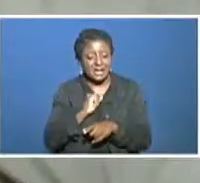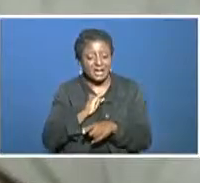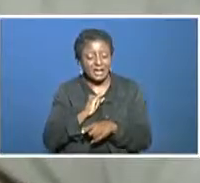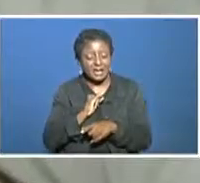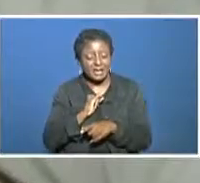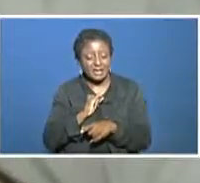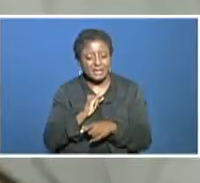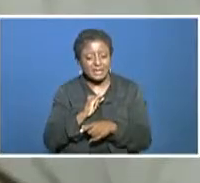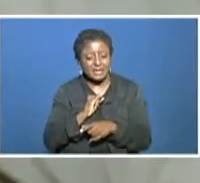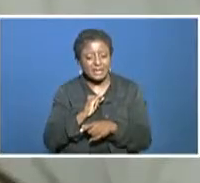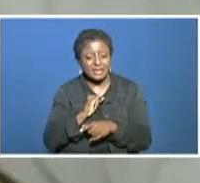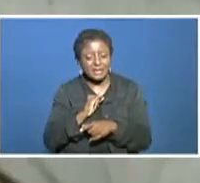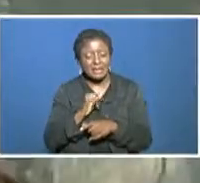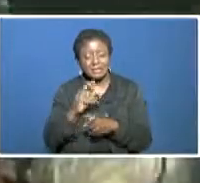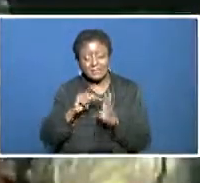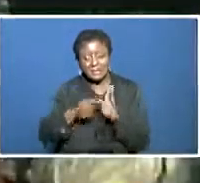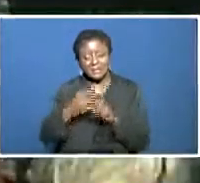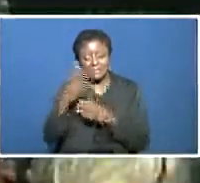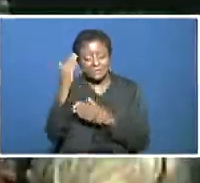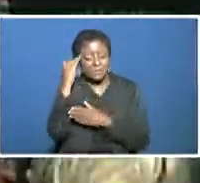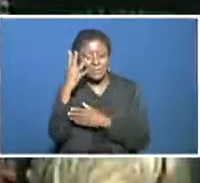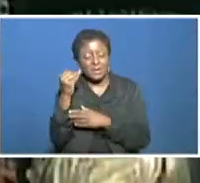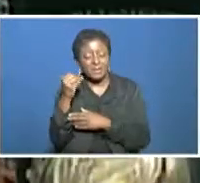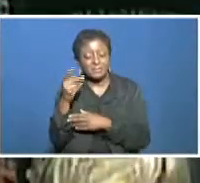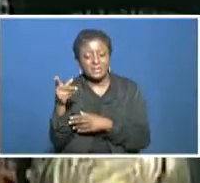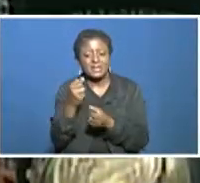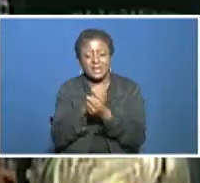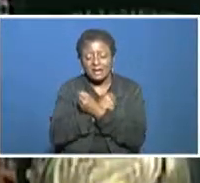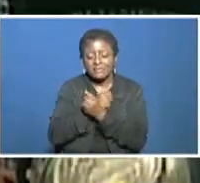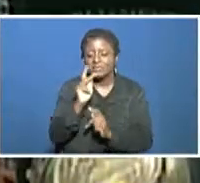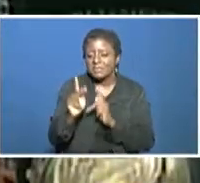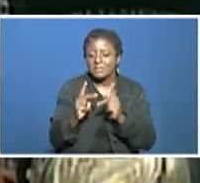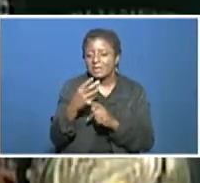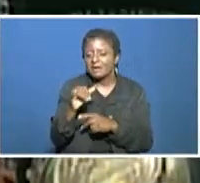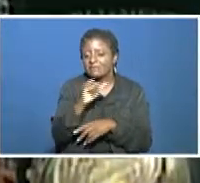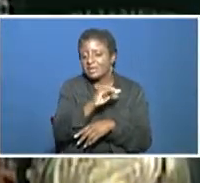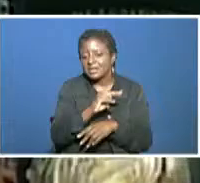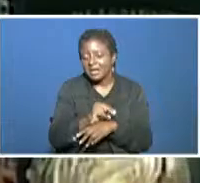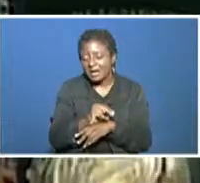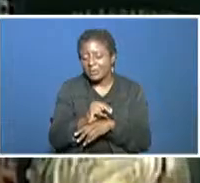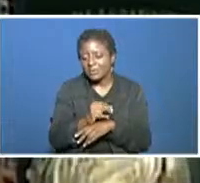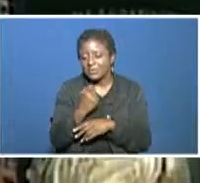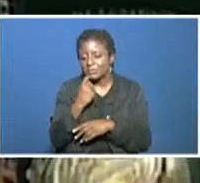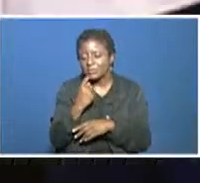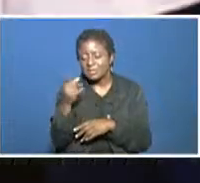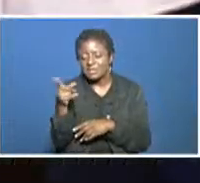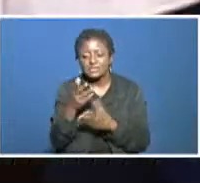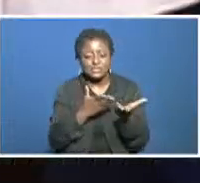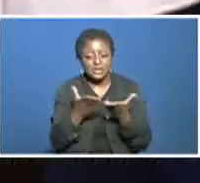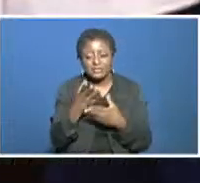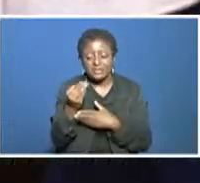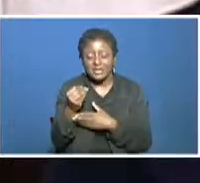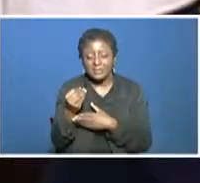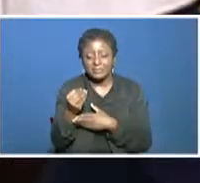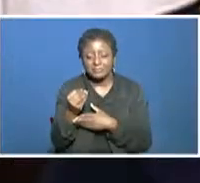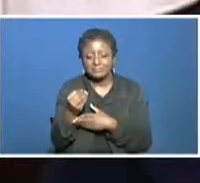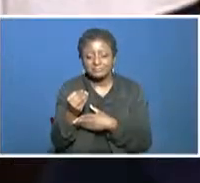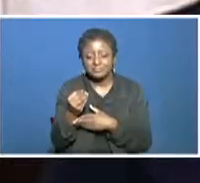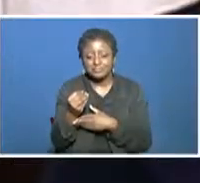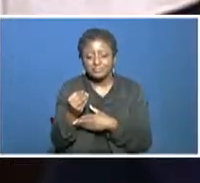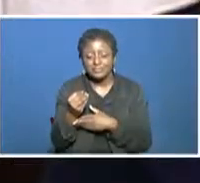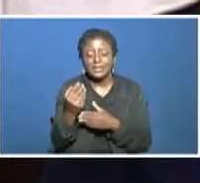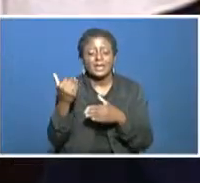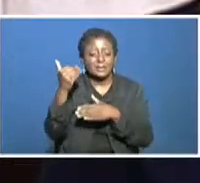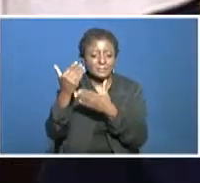who loved the people of Inagua, who served them and this country without exception. Back in Inagua, we all know him as